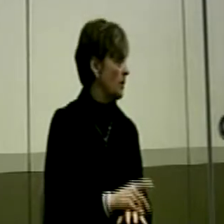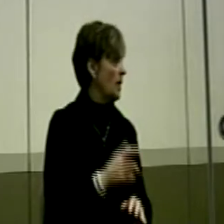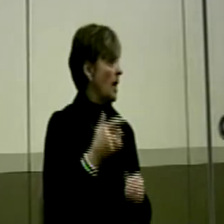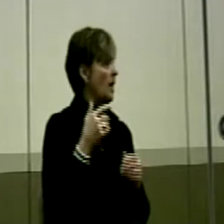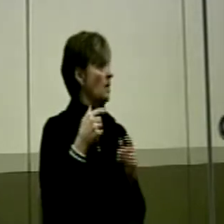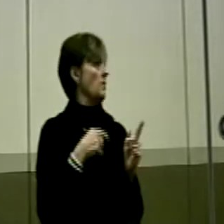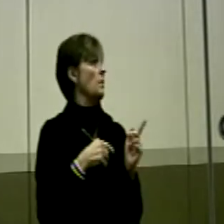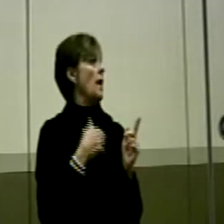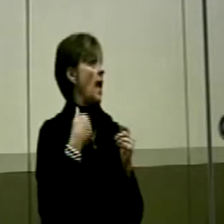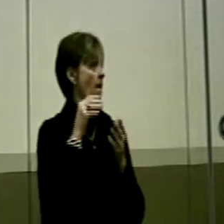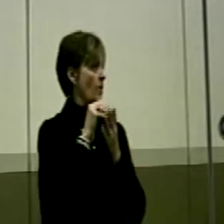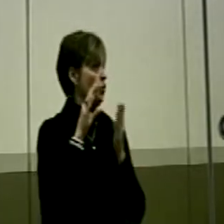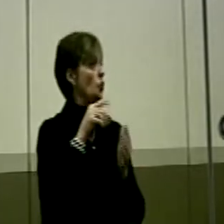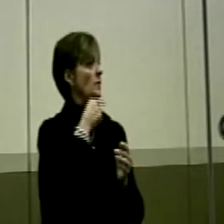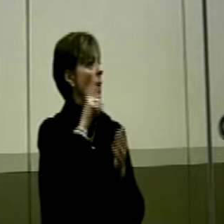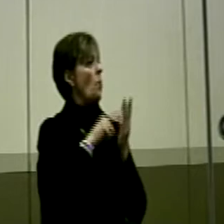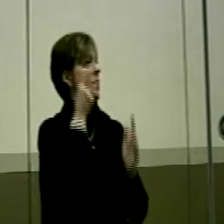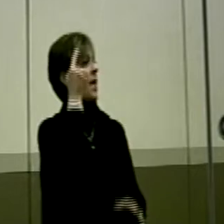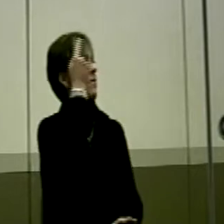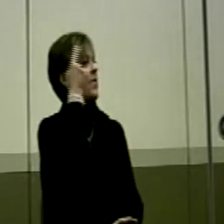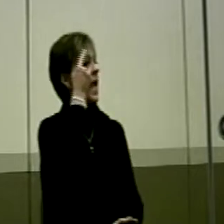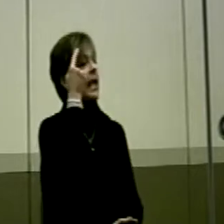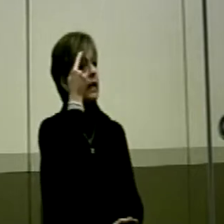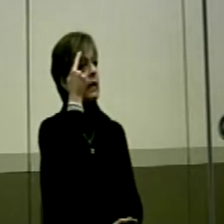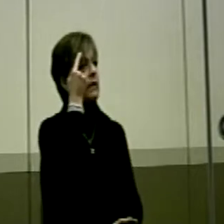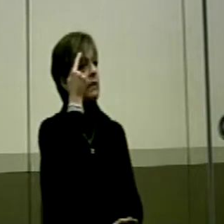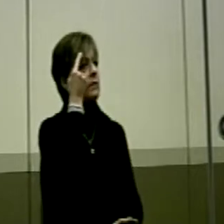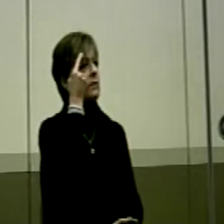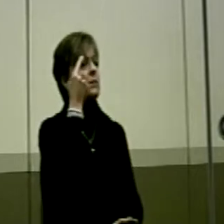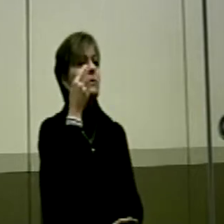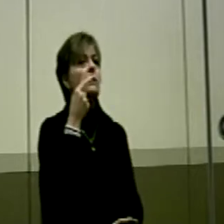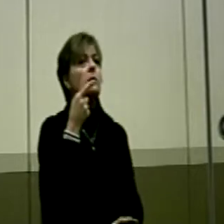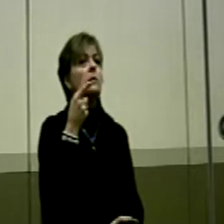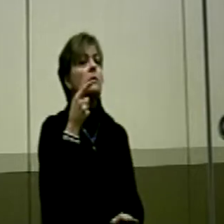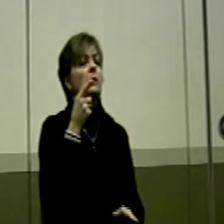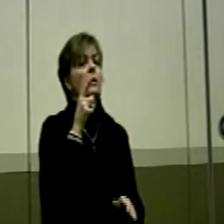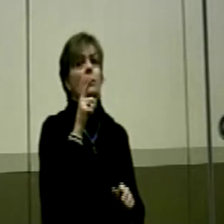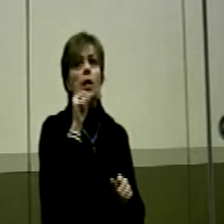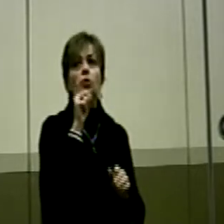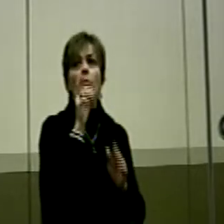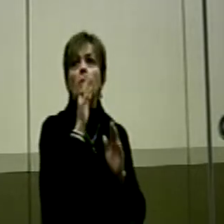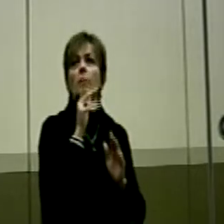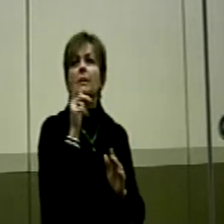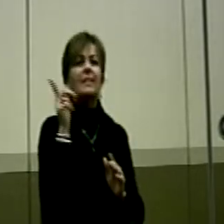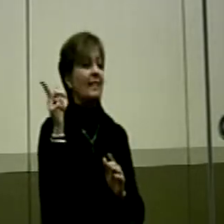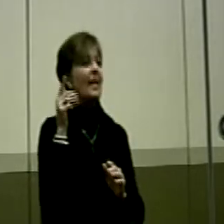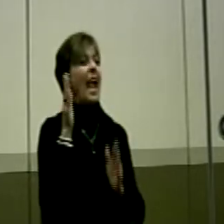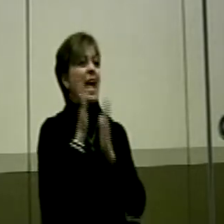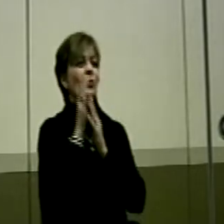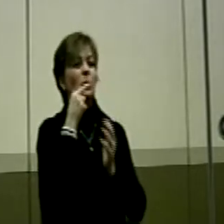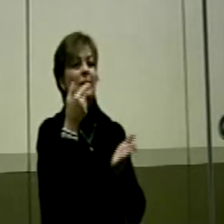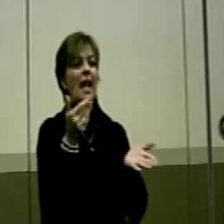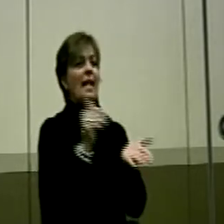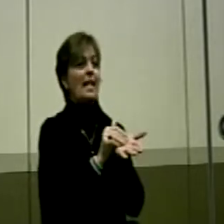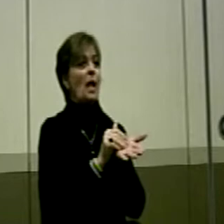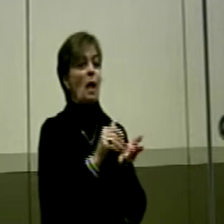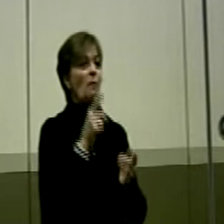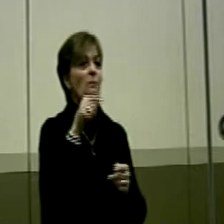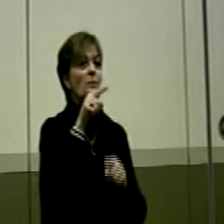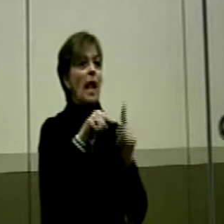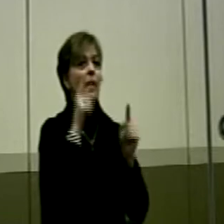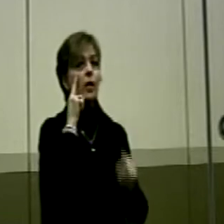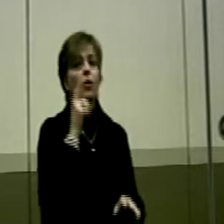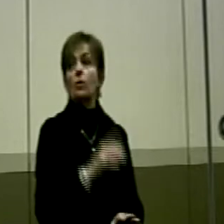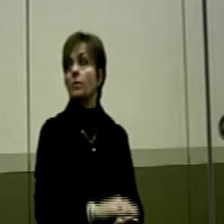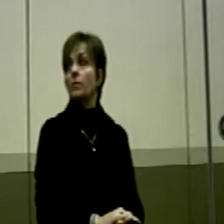well, what do you think paying attention looks like, and having them, maybe they'll own into it a little bit more. And